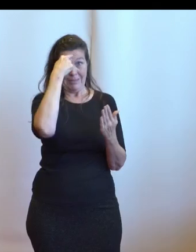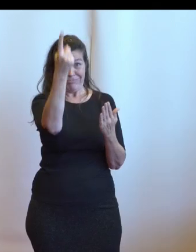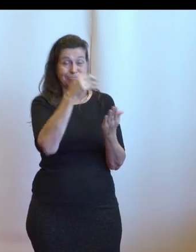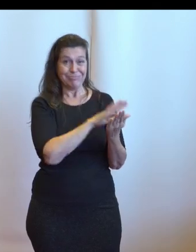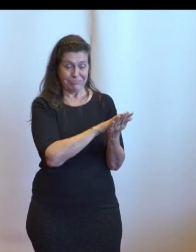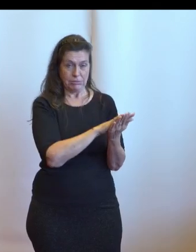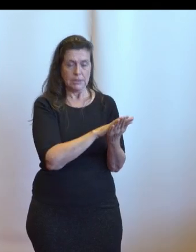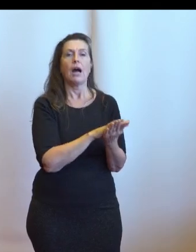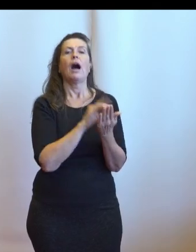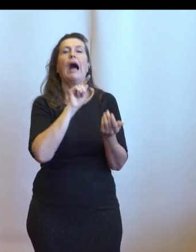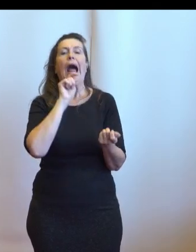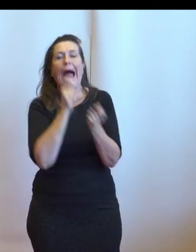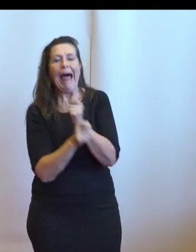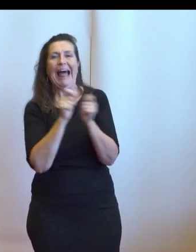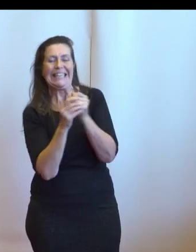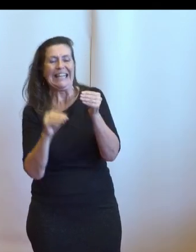million.